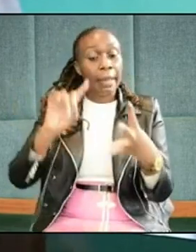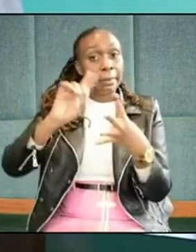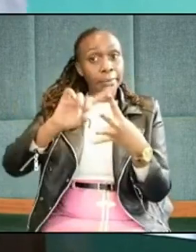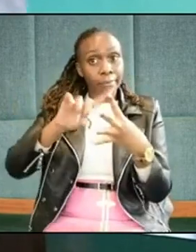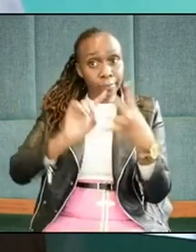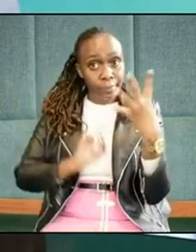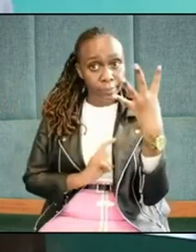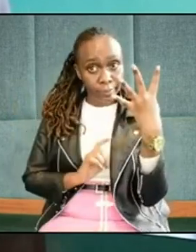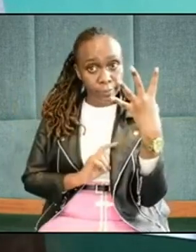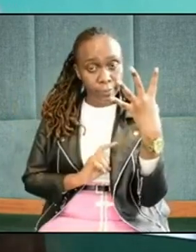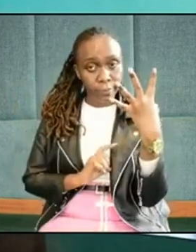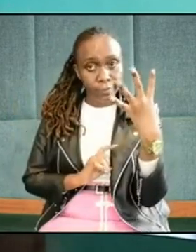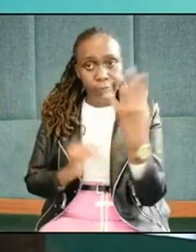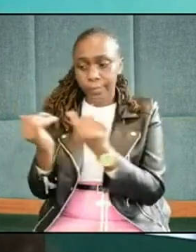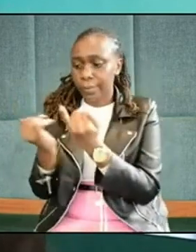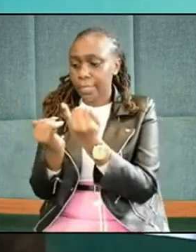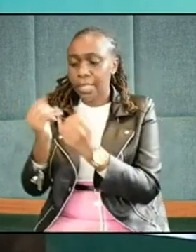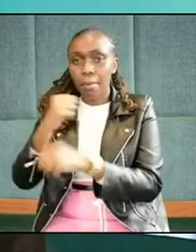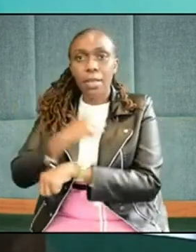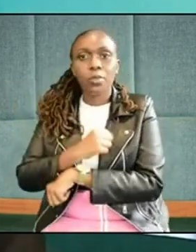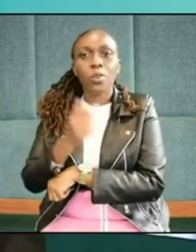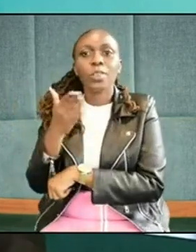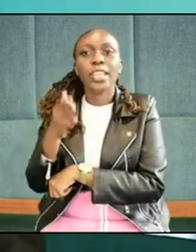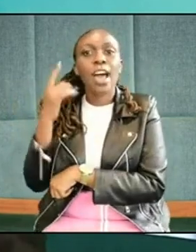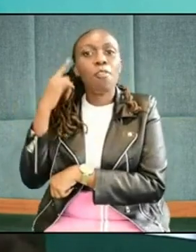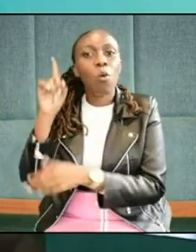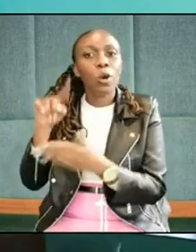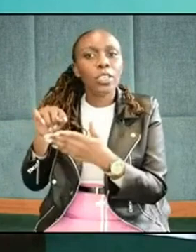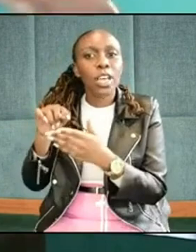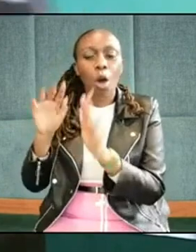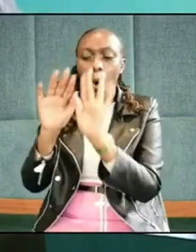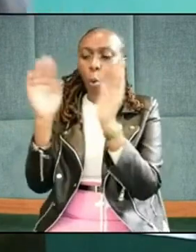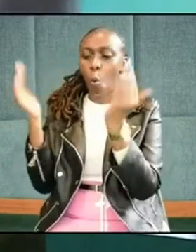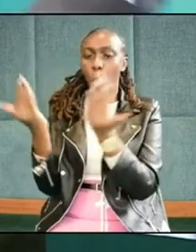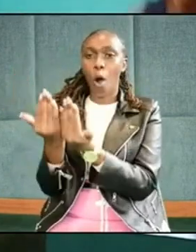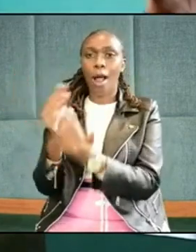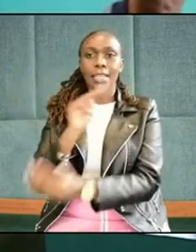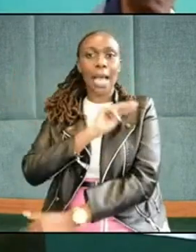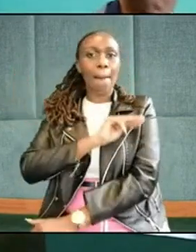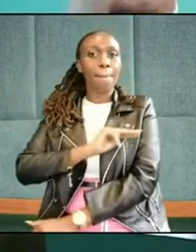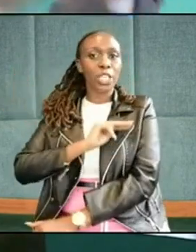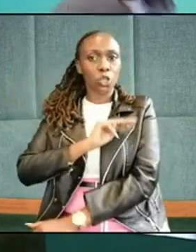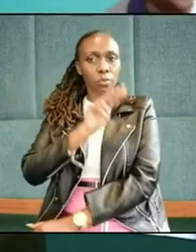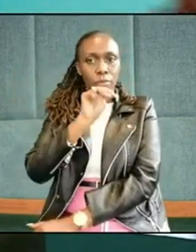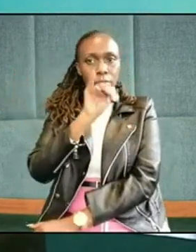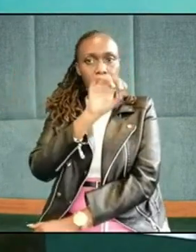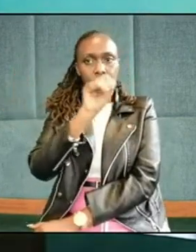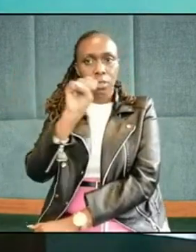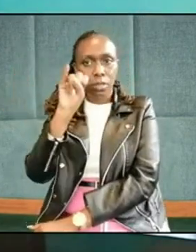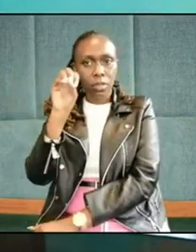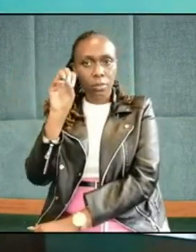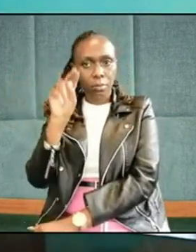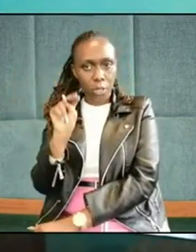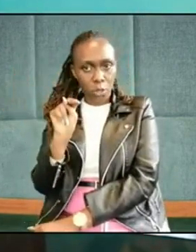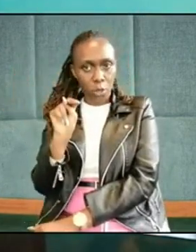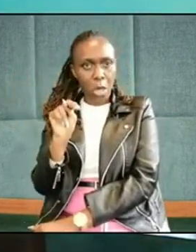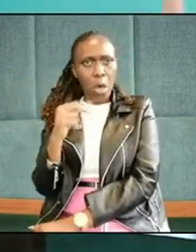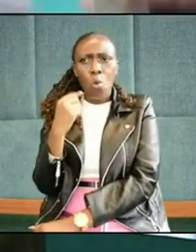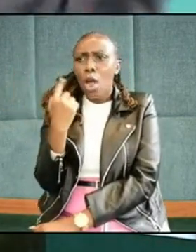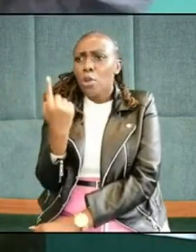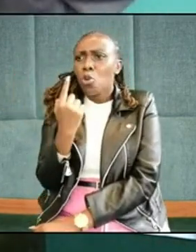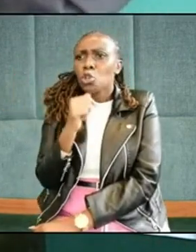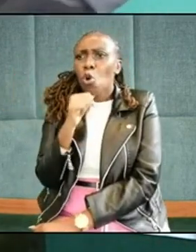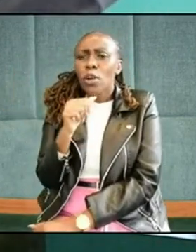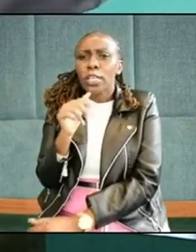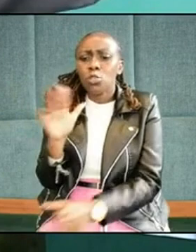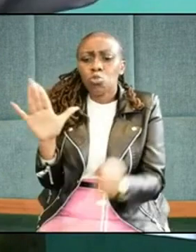four, Sabbath school is there for world mission. We are not only here to preach the gospel in Kenya,